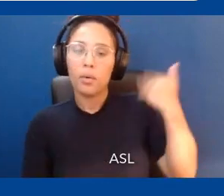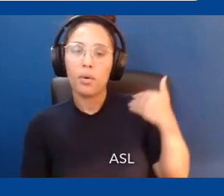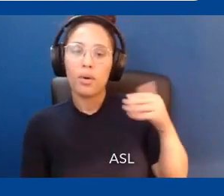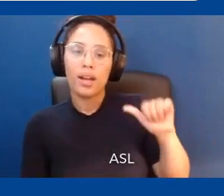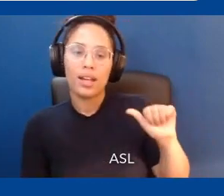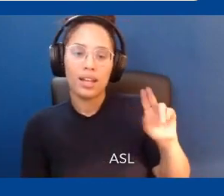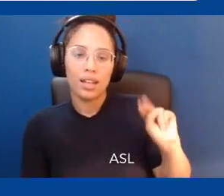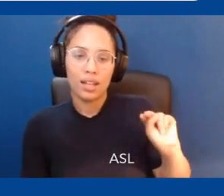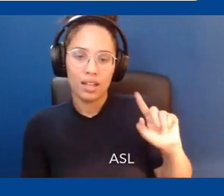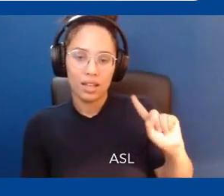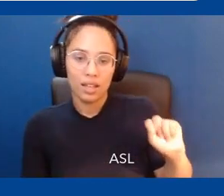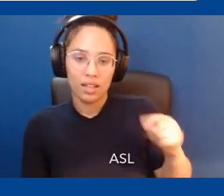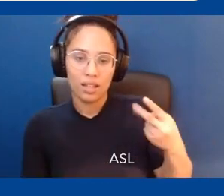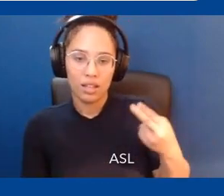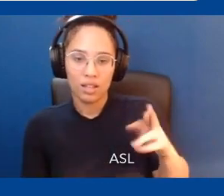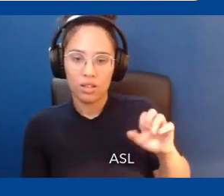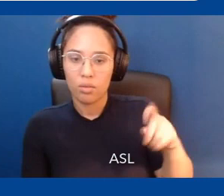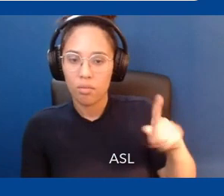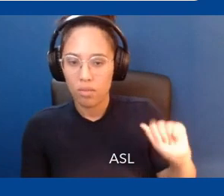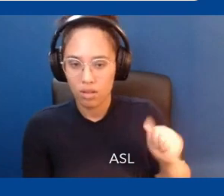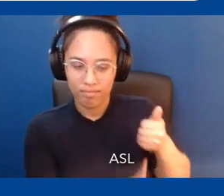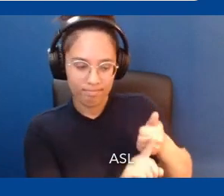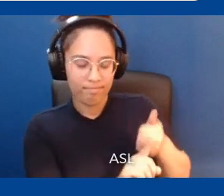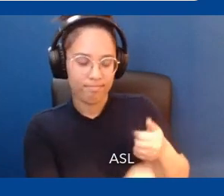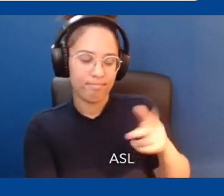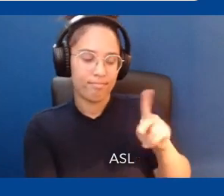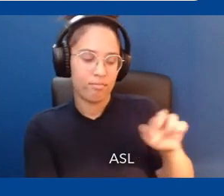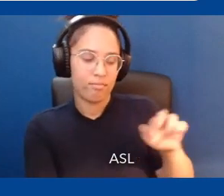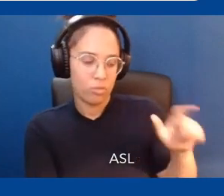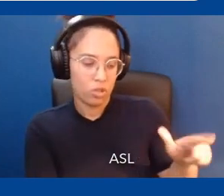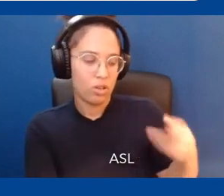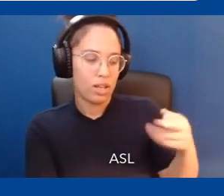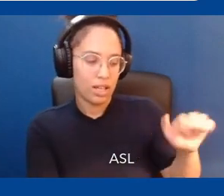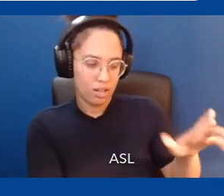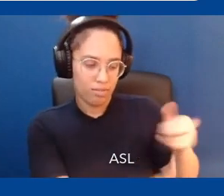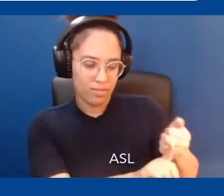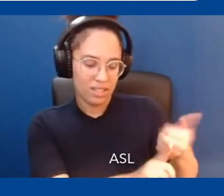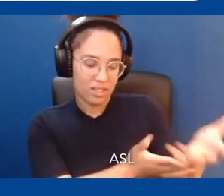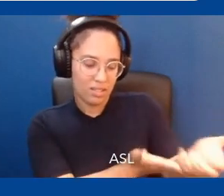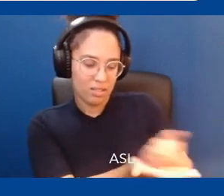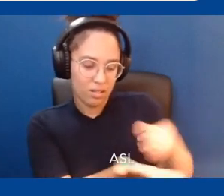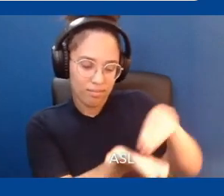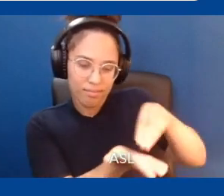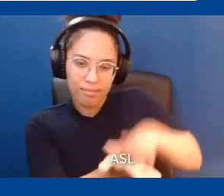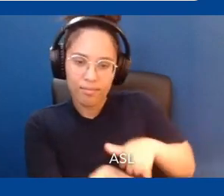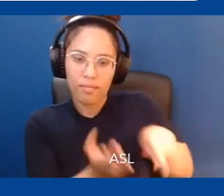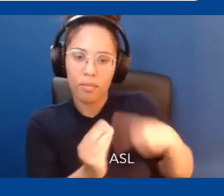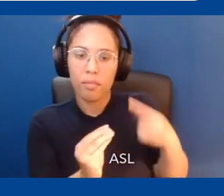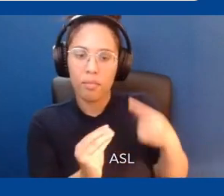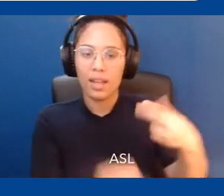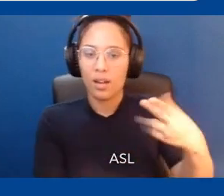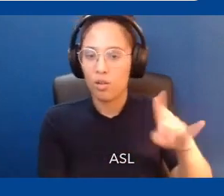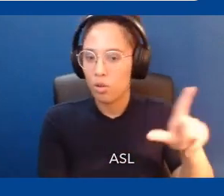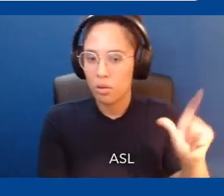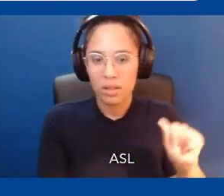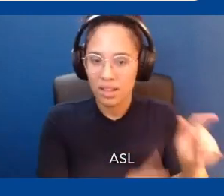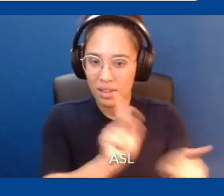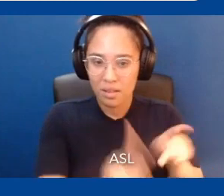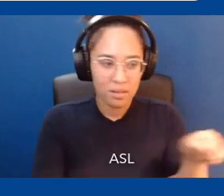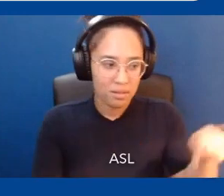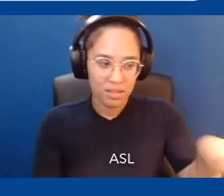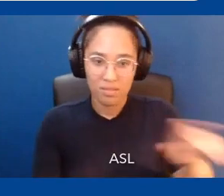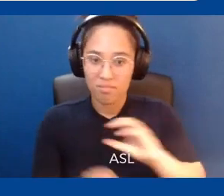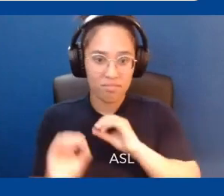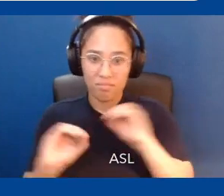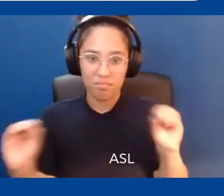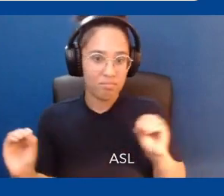wrote about the Hubala people, none of it was ever, that we know of, certainly was never translated, but it's